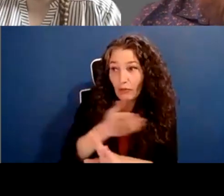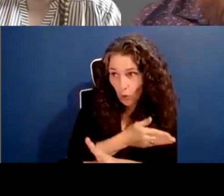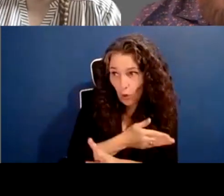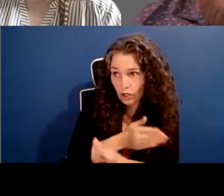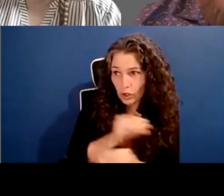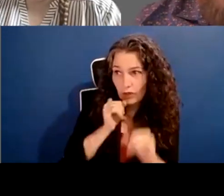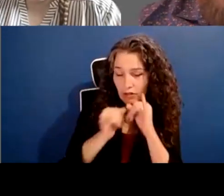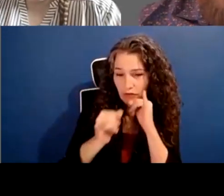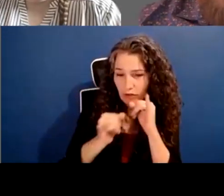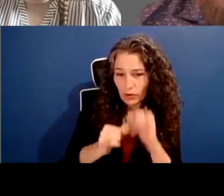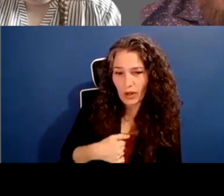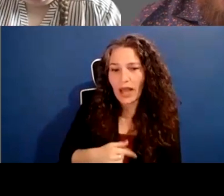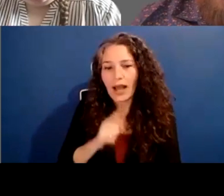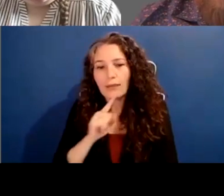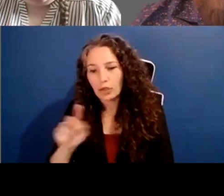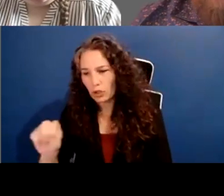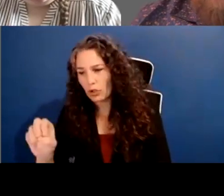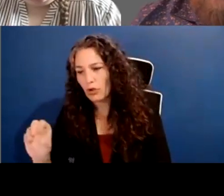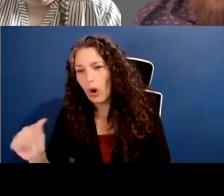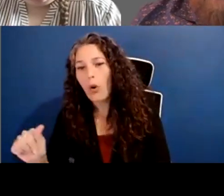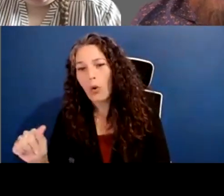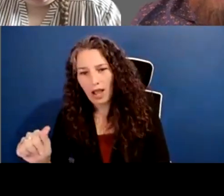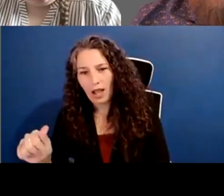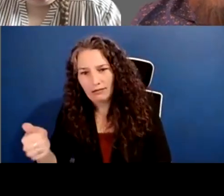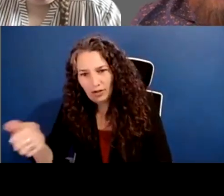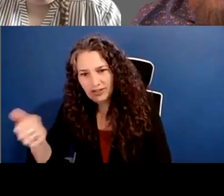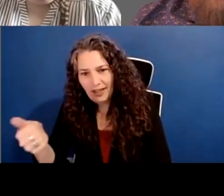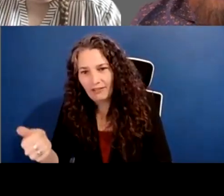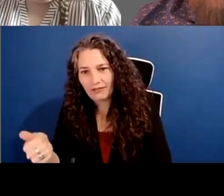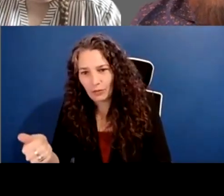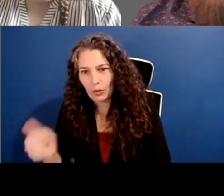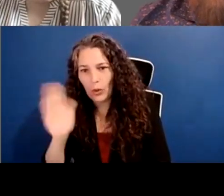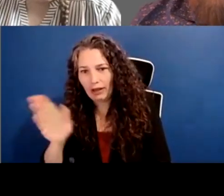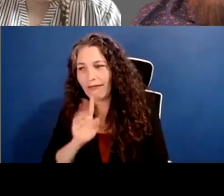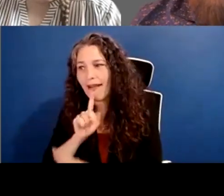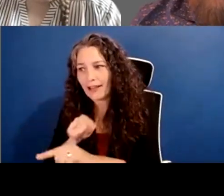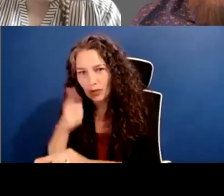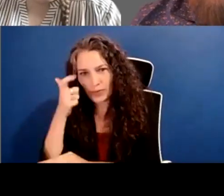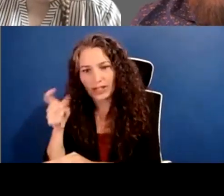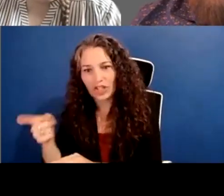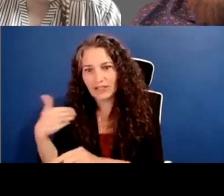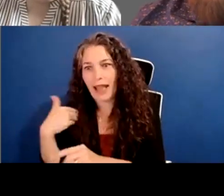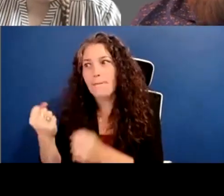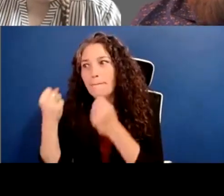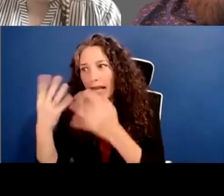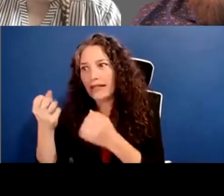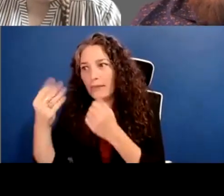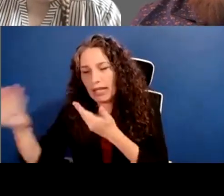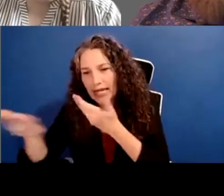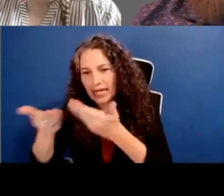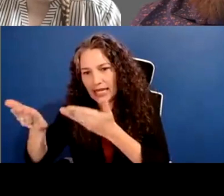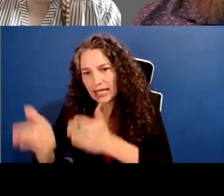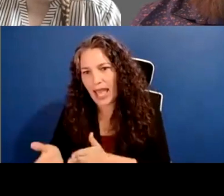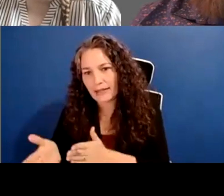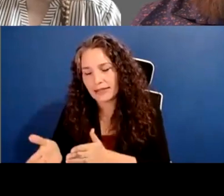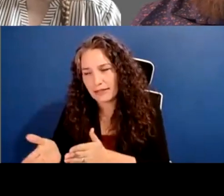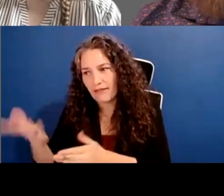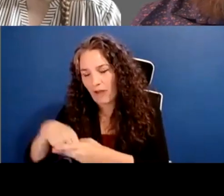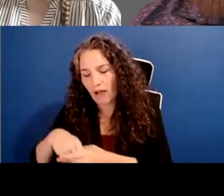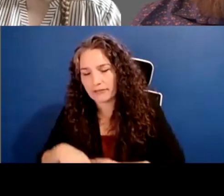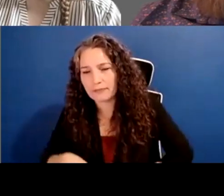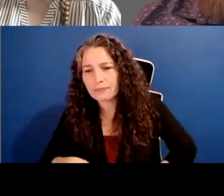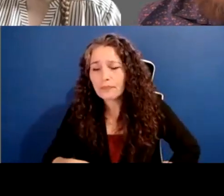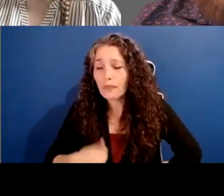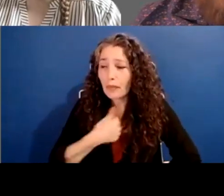had a whole host of guests. And I found that it was really important for